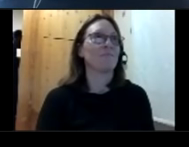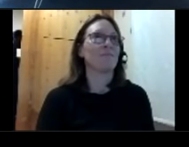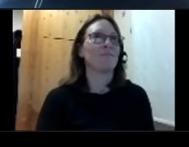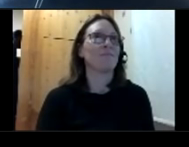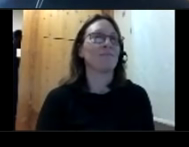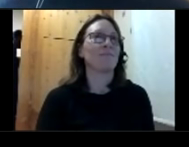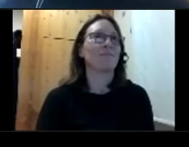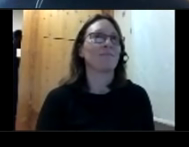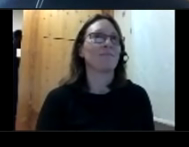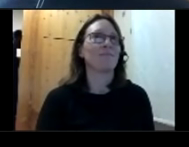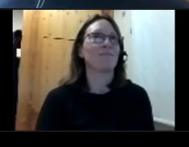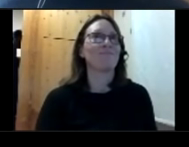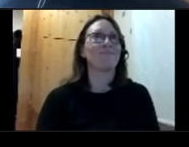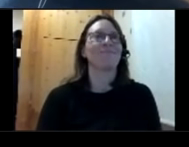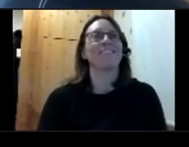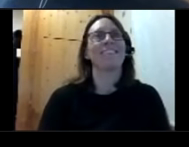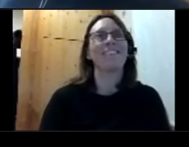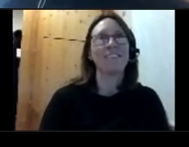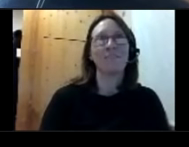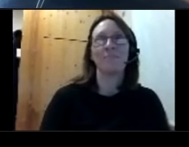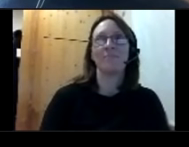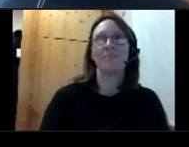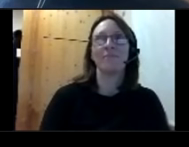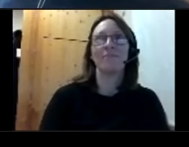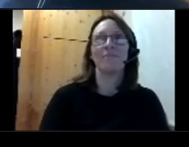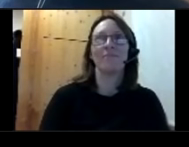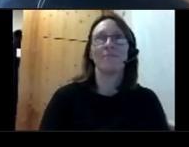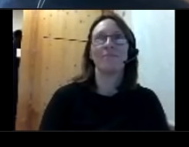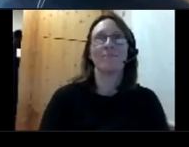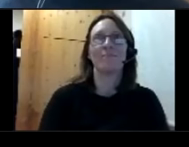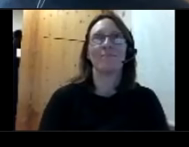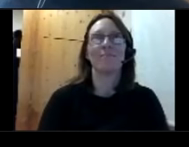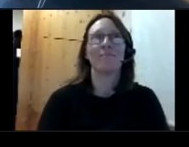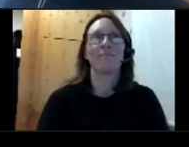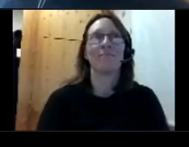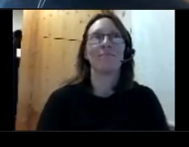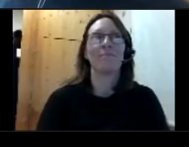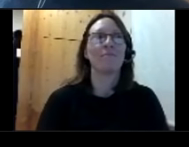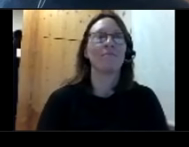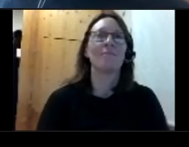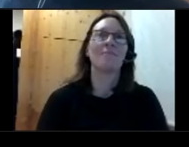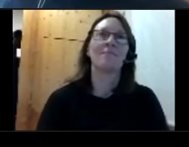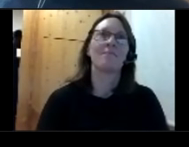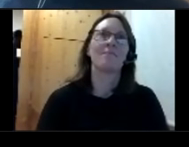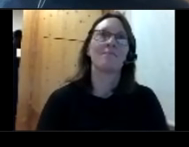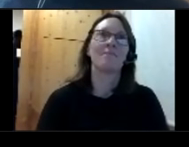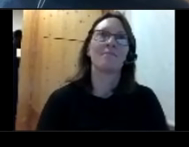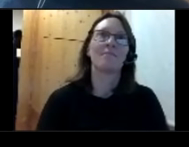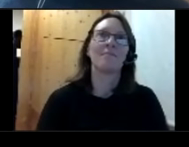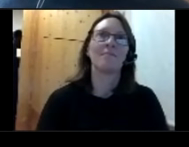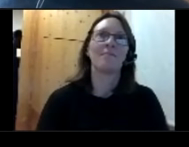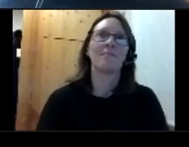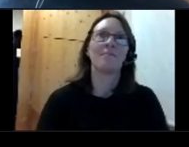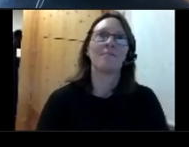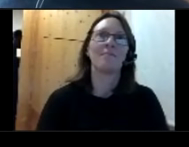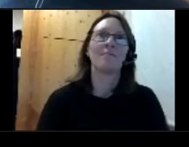accessibility. Great. Thank you, Addy. And just to clarify, we're not expecting people to have an in-depth knowledge of accessibility for the